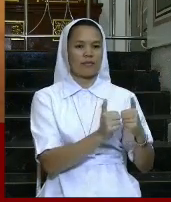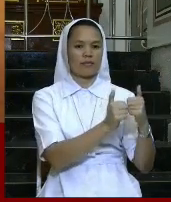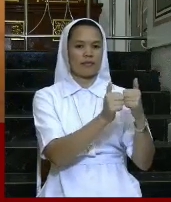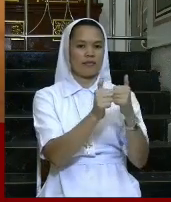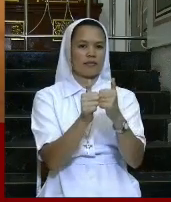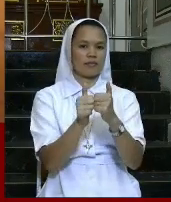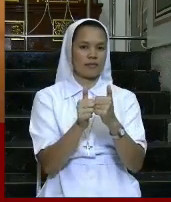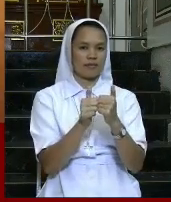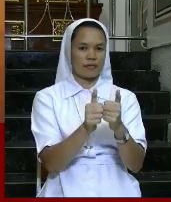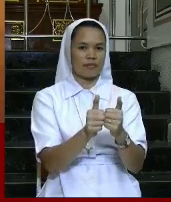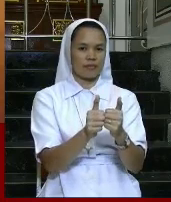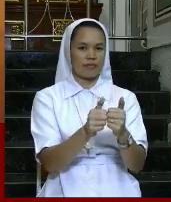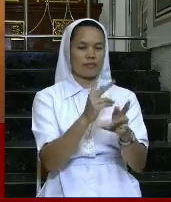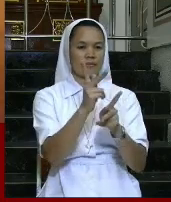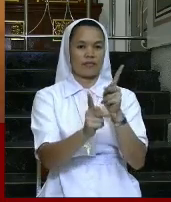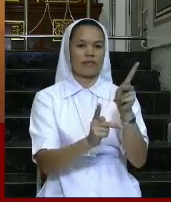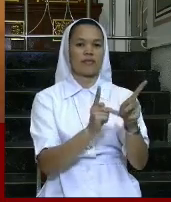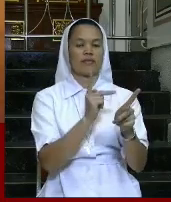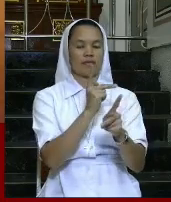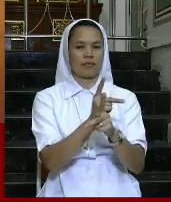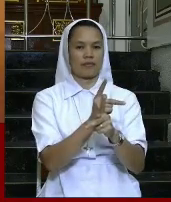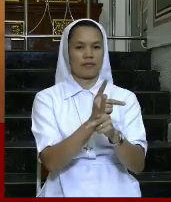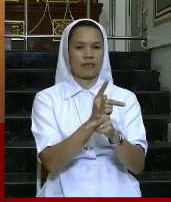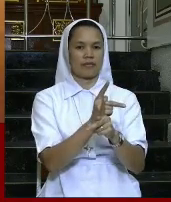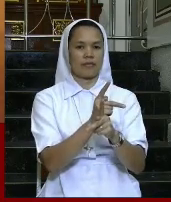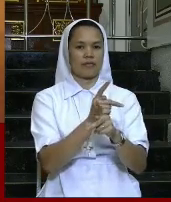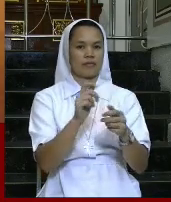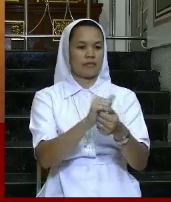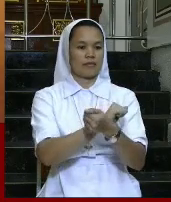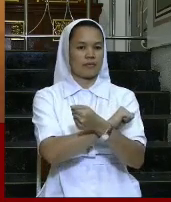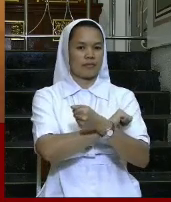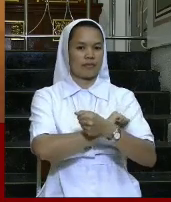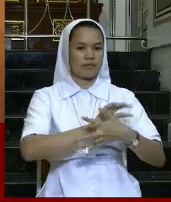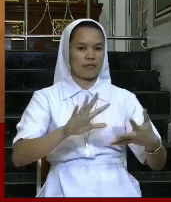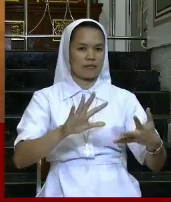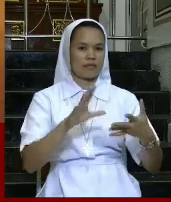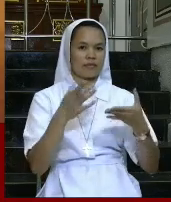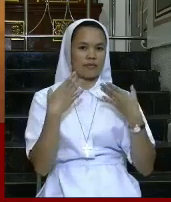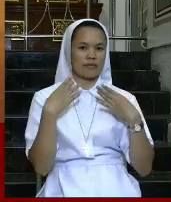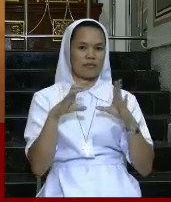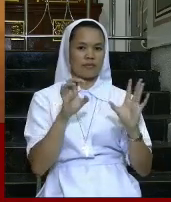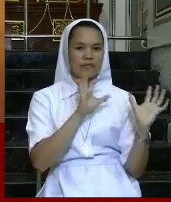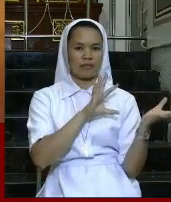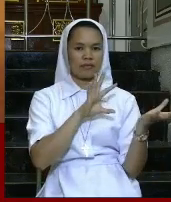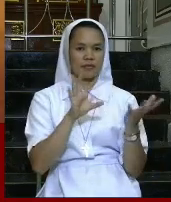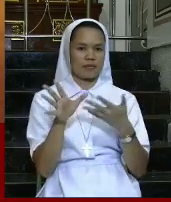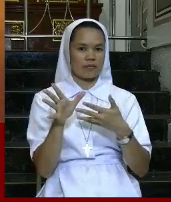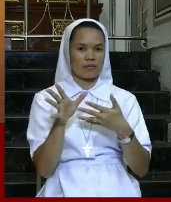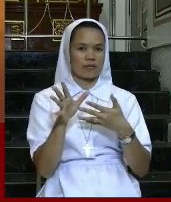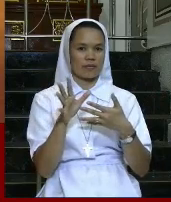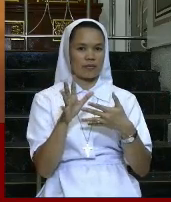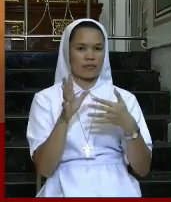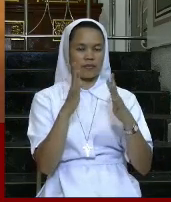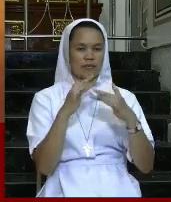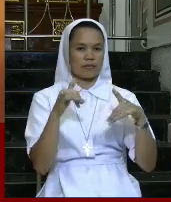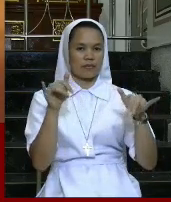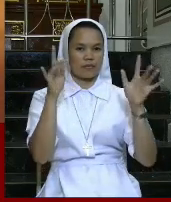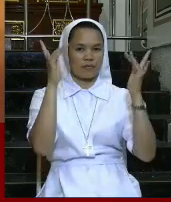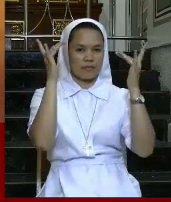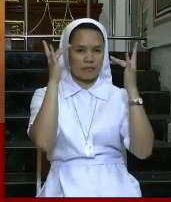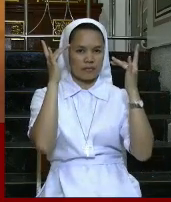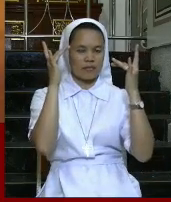whole court around him. They stripped off his clothes and threw a scarlet military cloak about